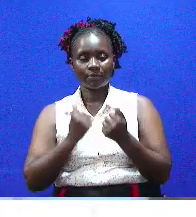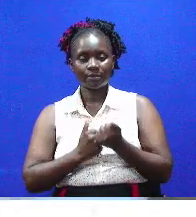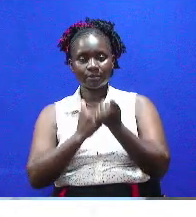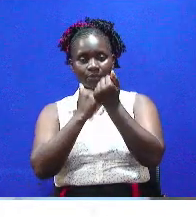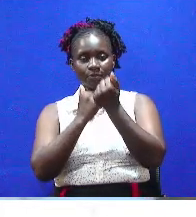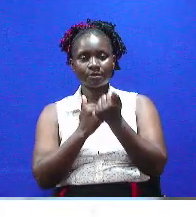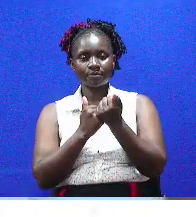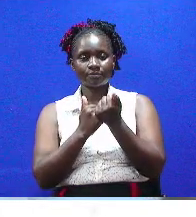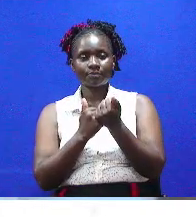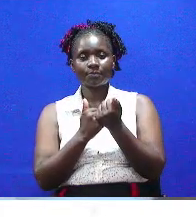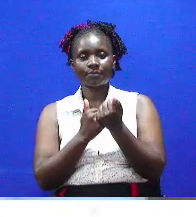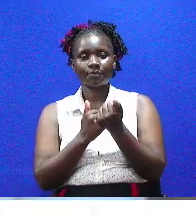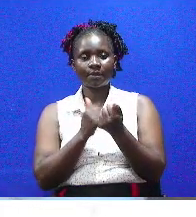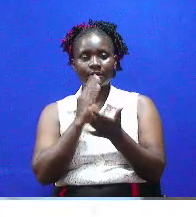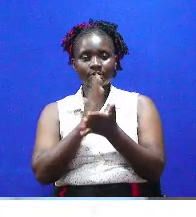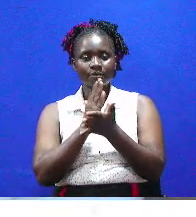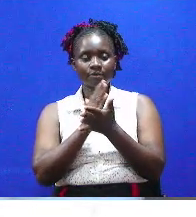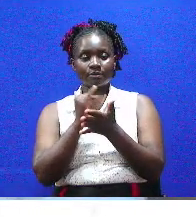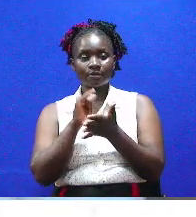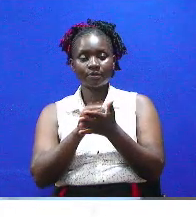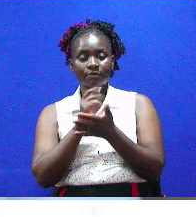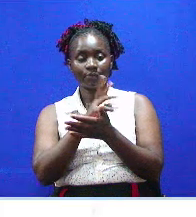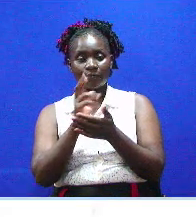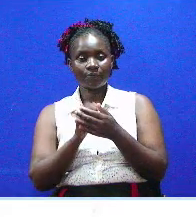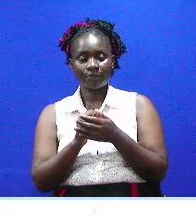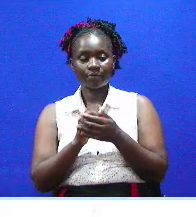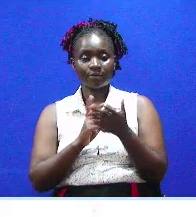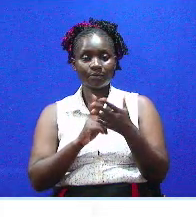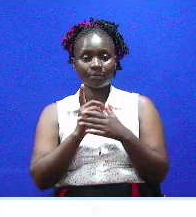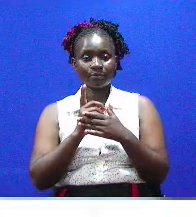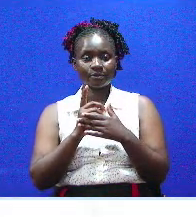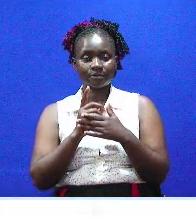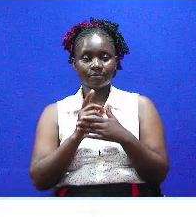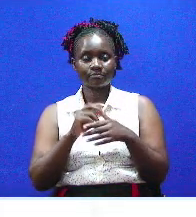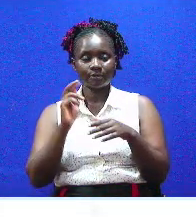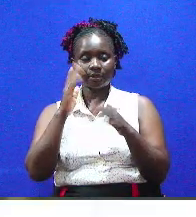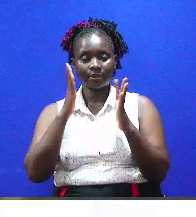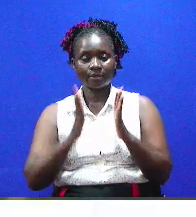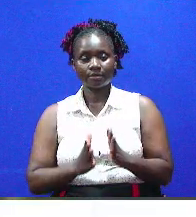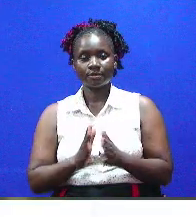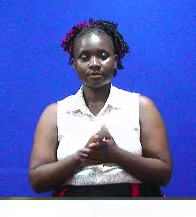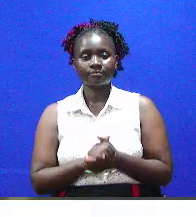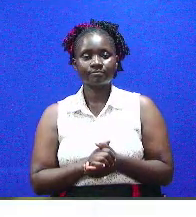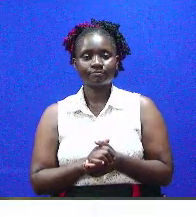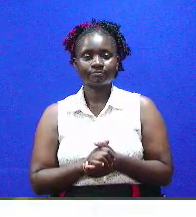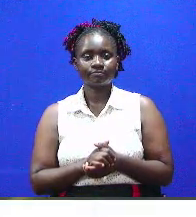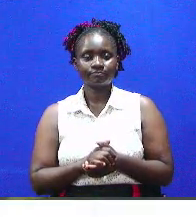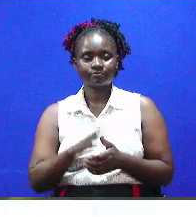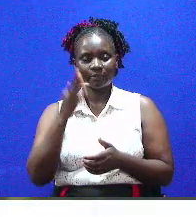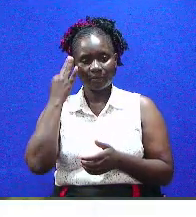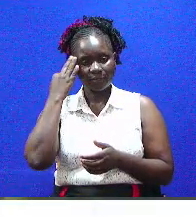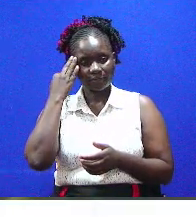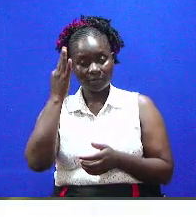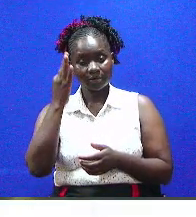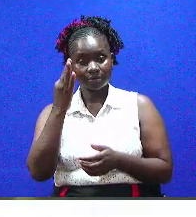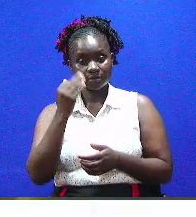ense, line kwenye kinga baberi wa wikira niachira babete bakuliera aba Kenya. Set and focus to assist